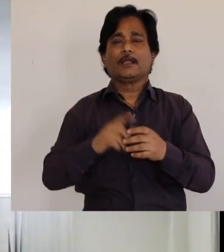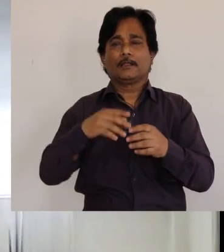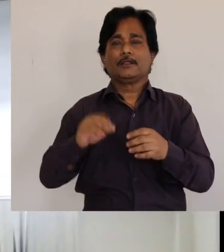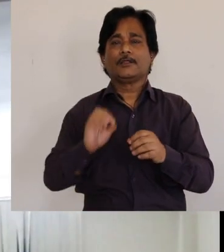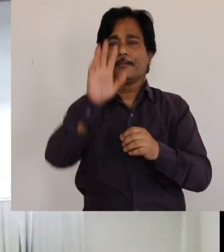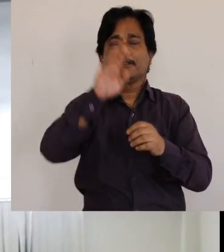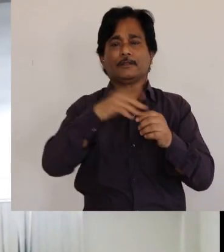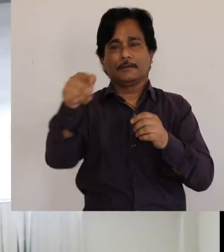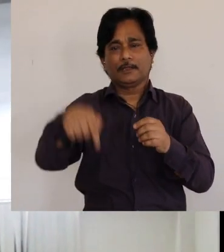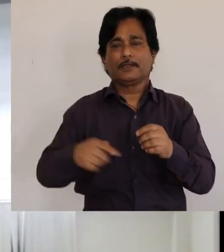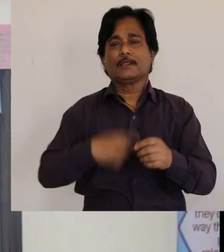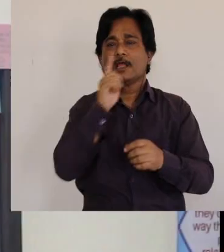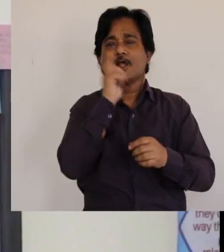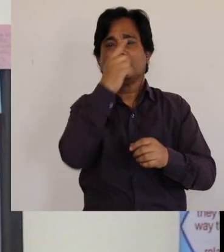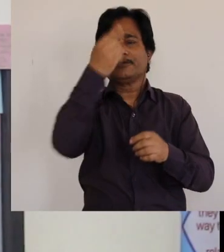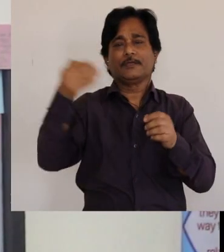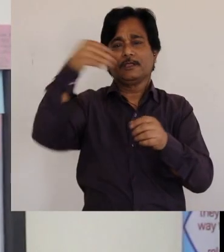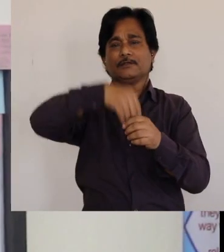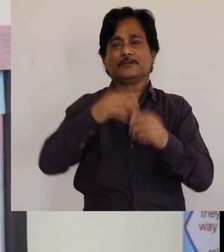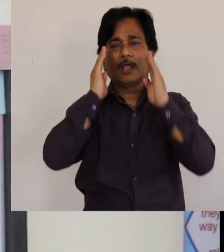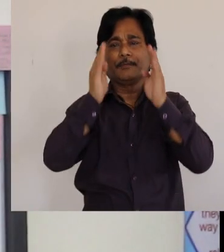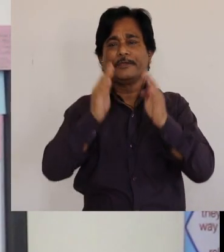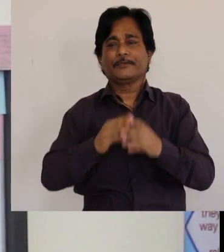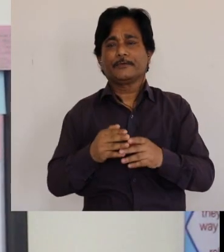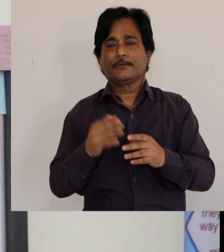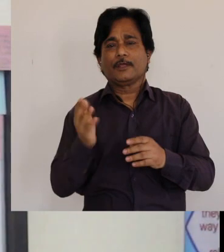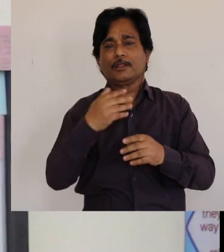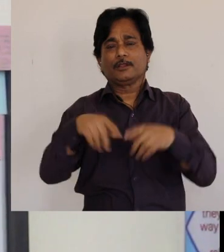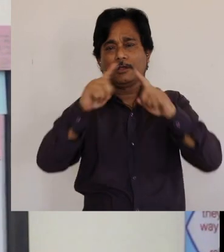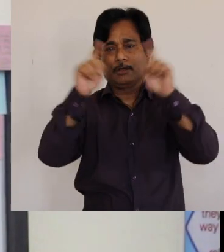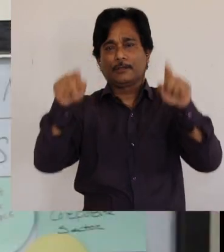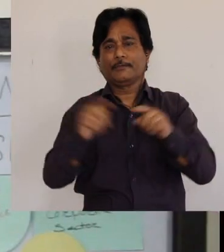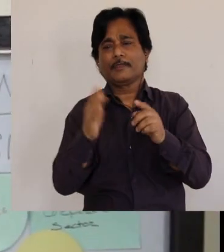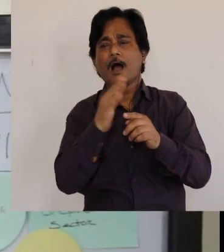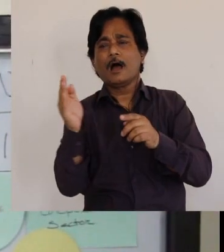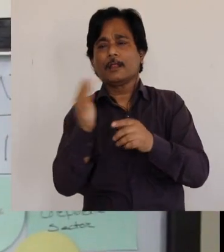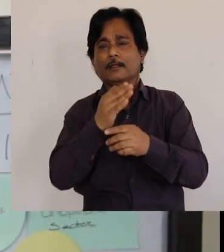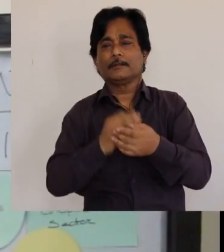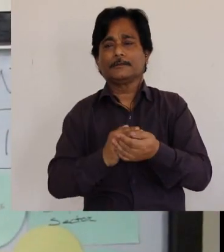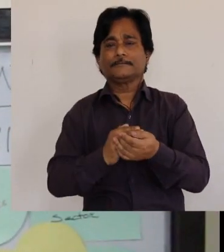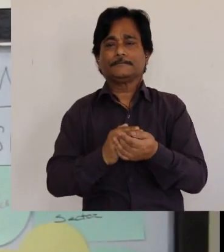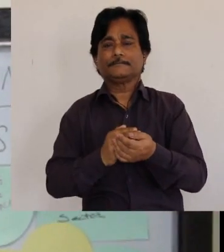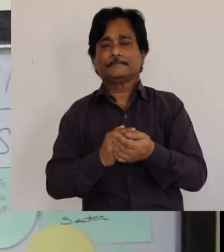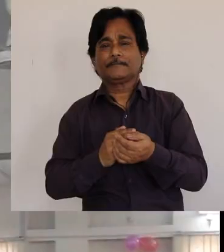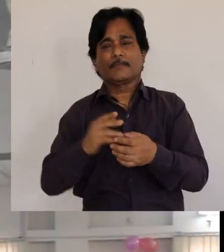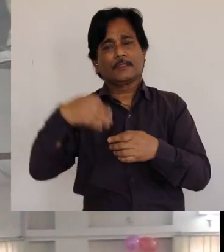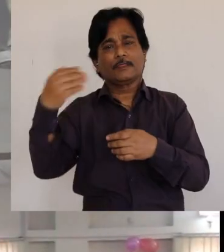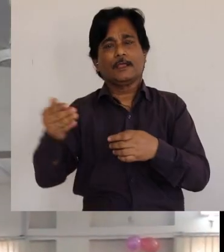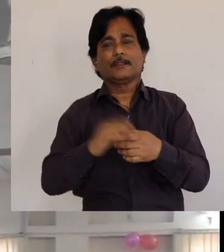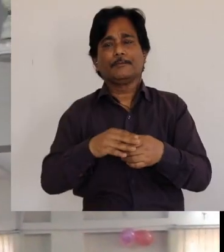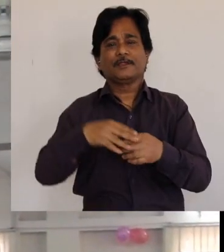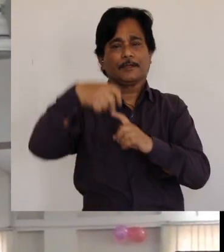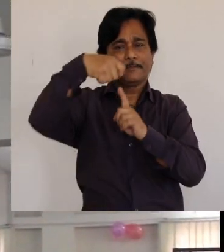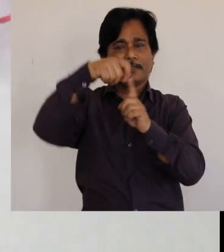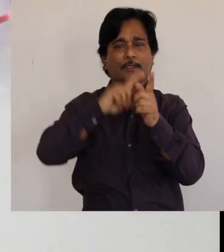each presentation, which indicates leadership, inclusion, and peace, and posted on the board in each category. Then,